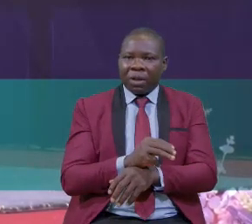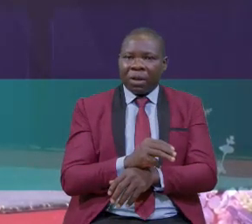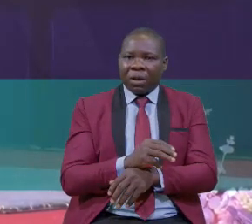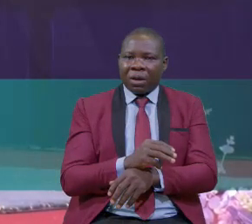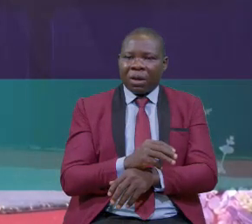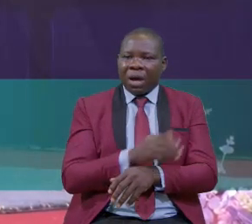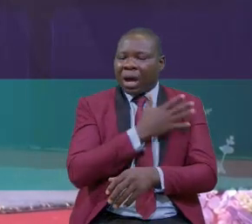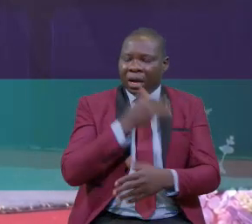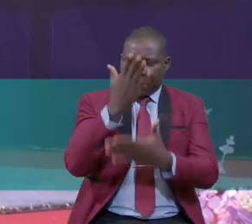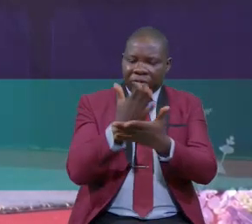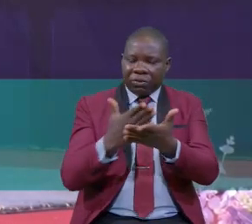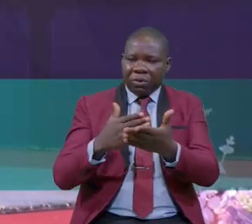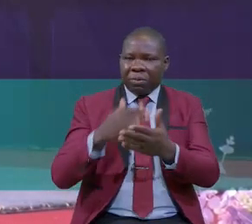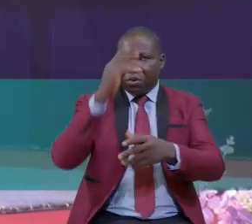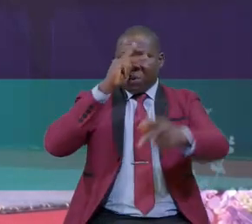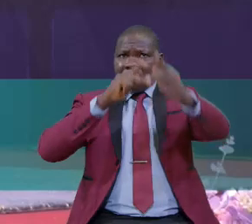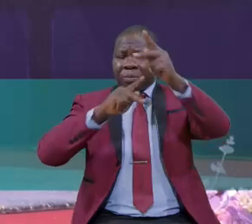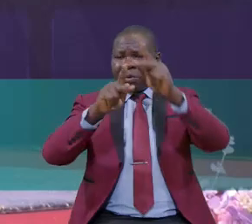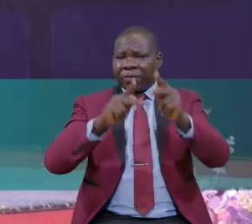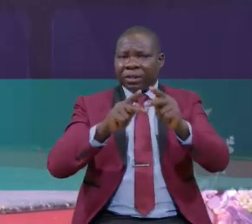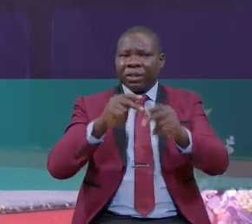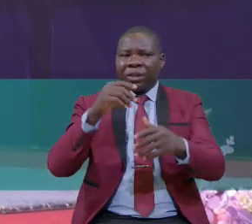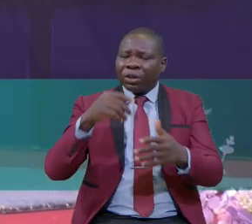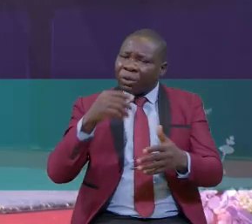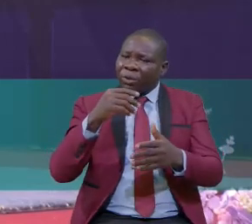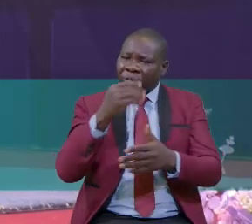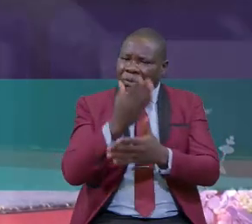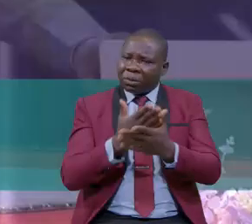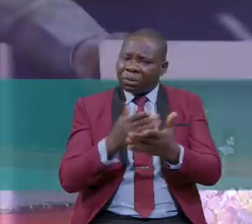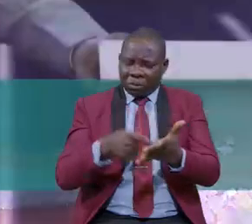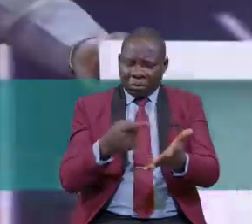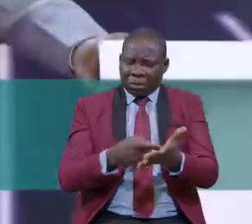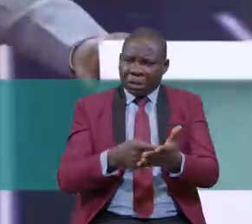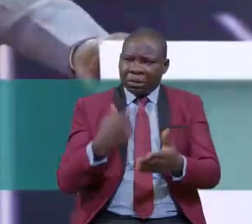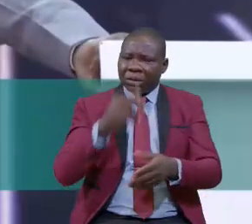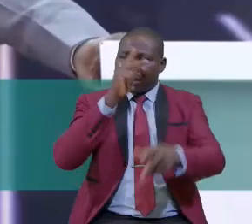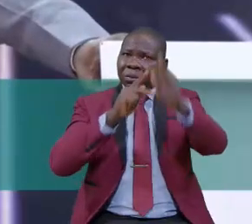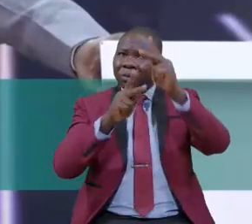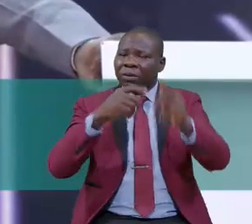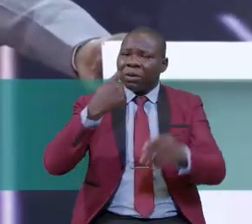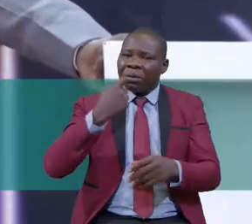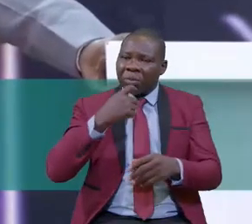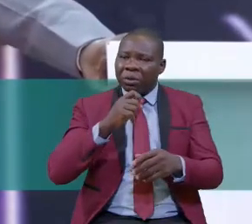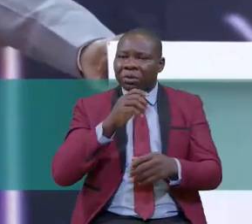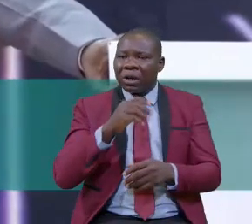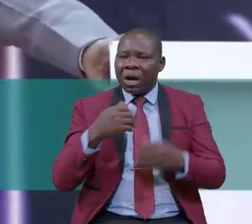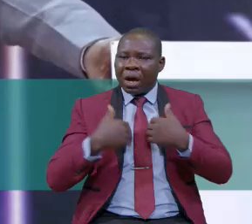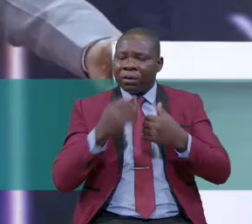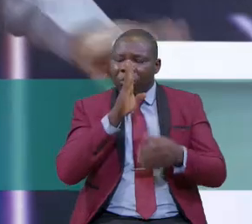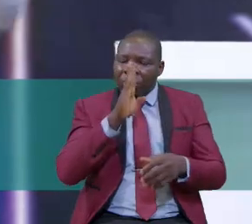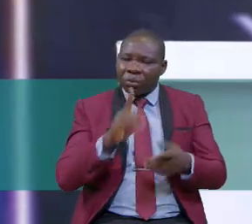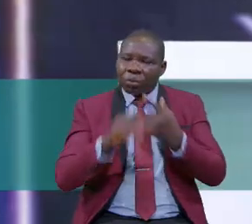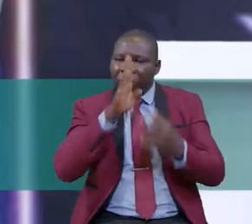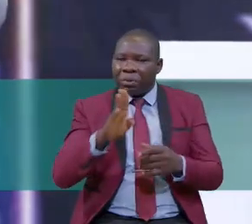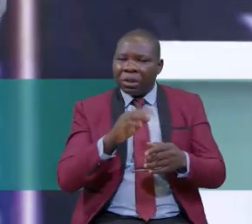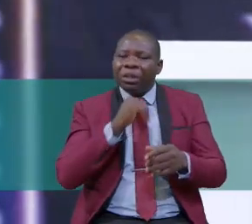the prophets we have today, they're not like the prophets were had in the word of